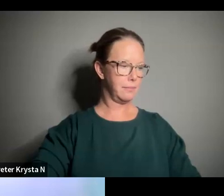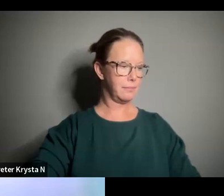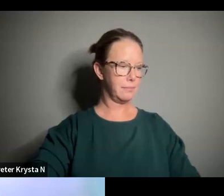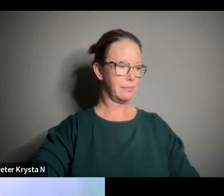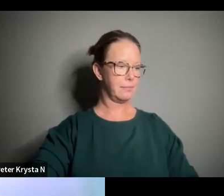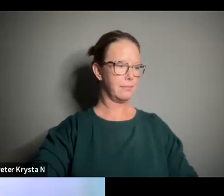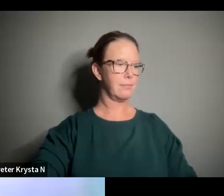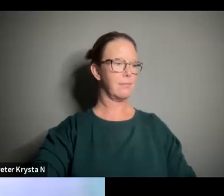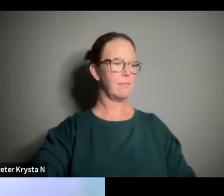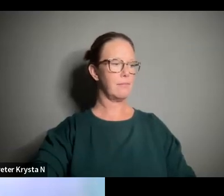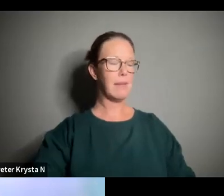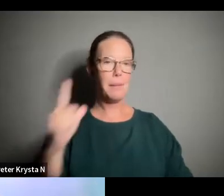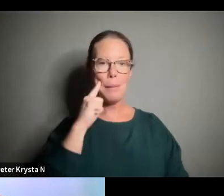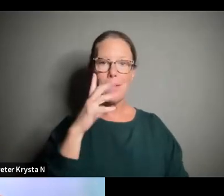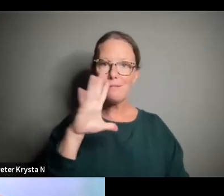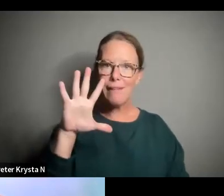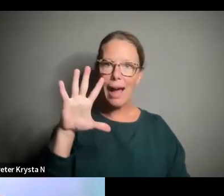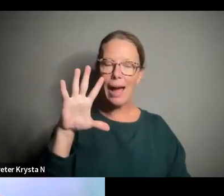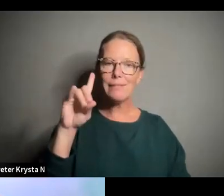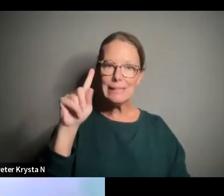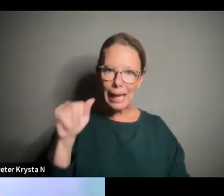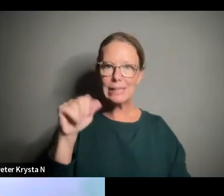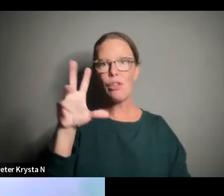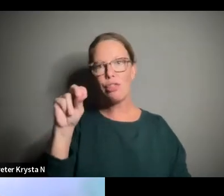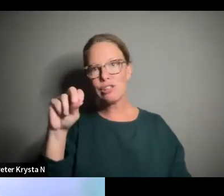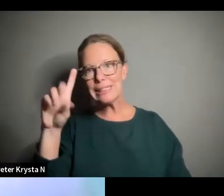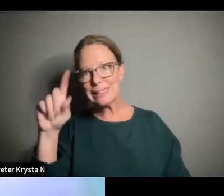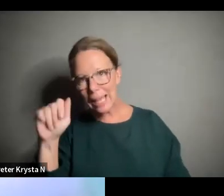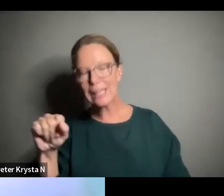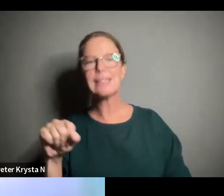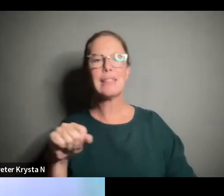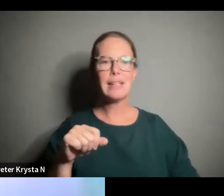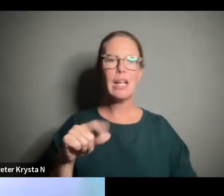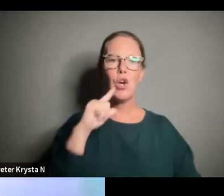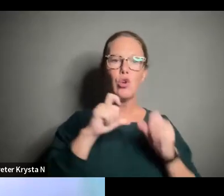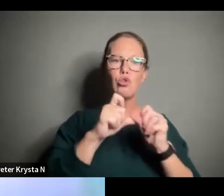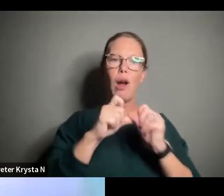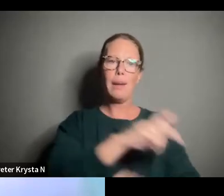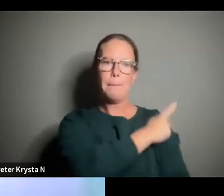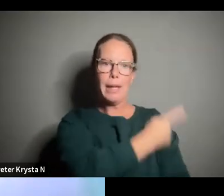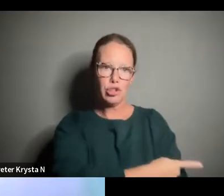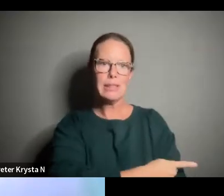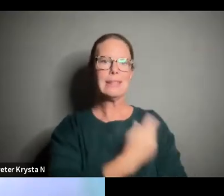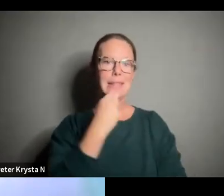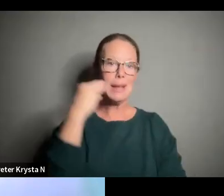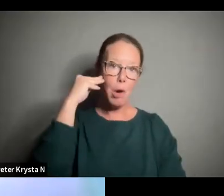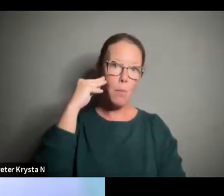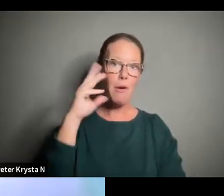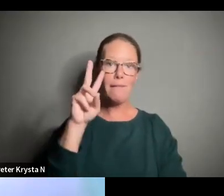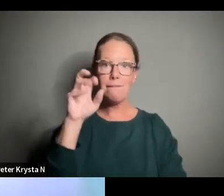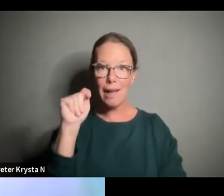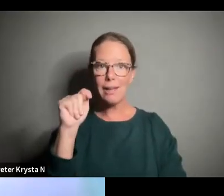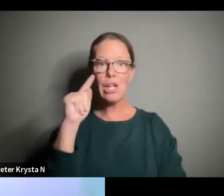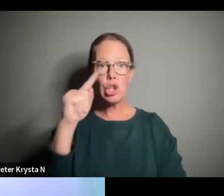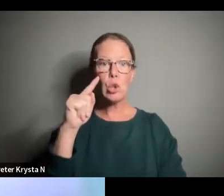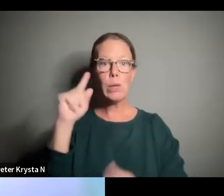weaning you in 5 days, maybe it'll take 30. And that's what we really designed is, if a chronic patients are at home on a ventilator, you can wean off a ventilator